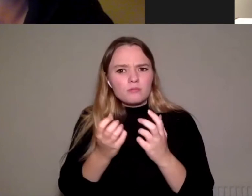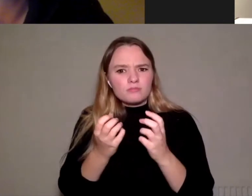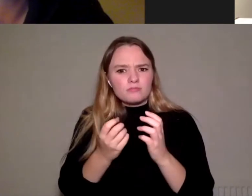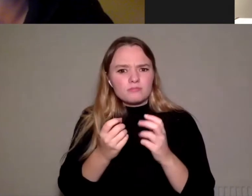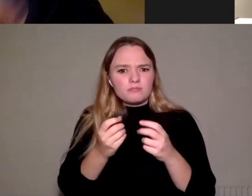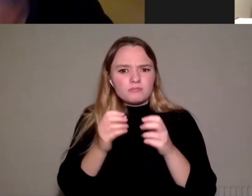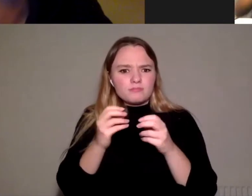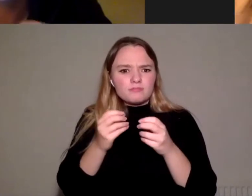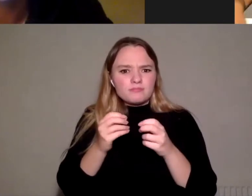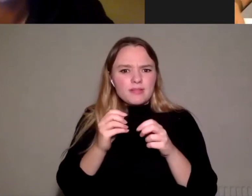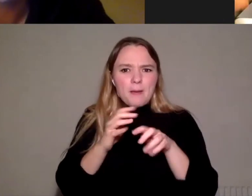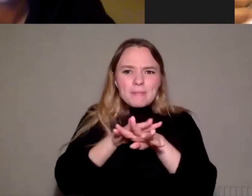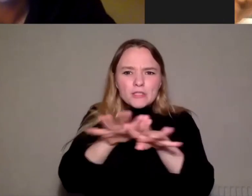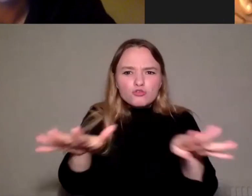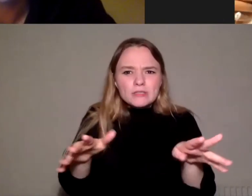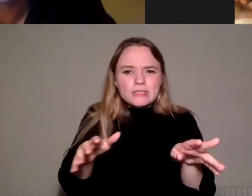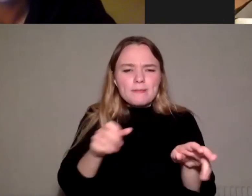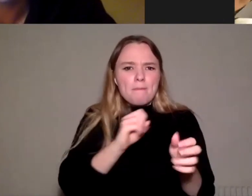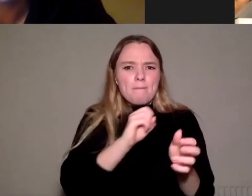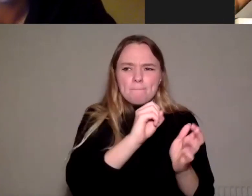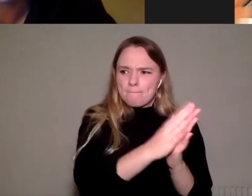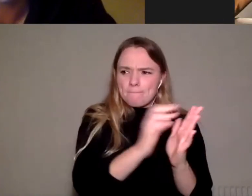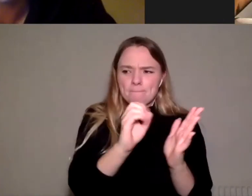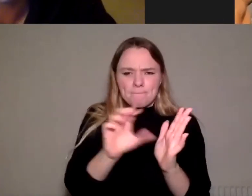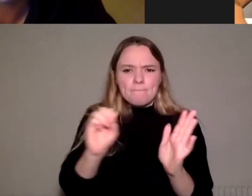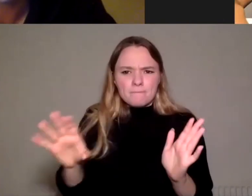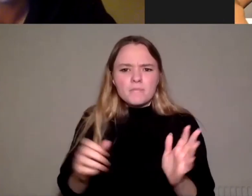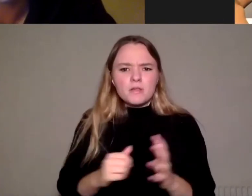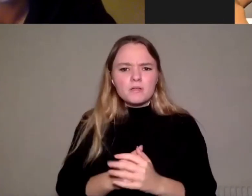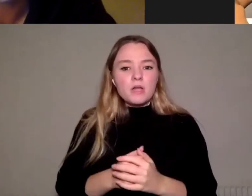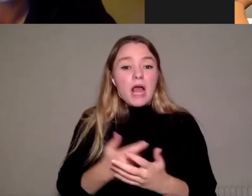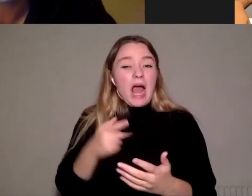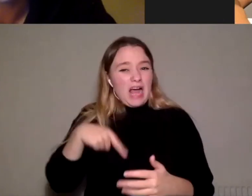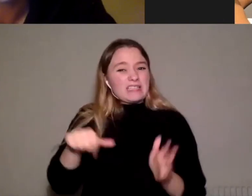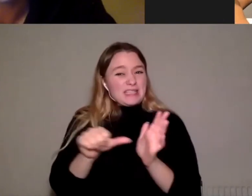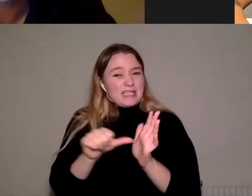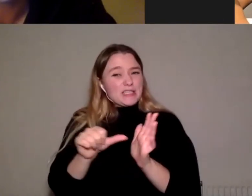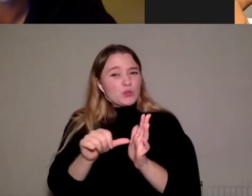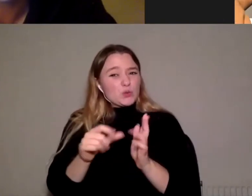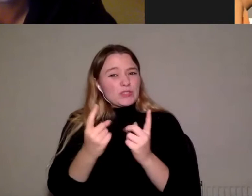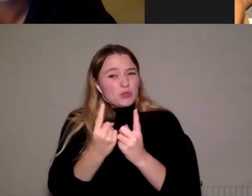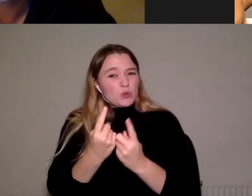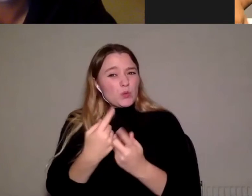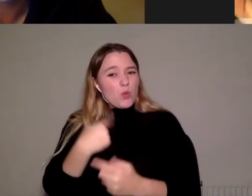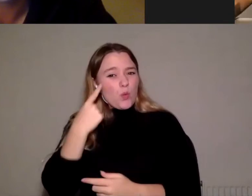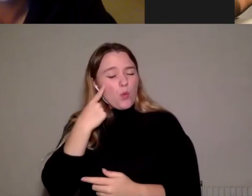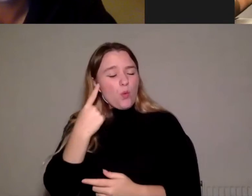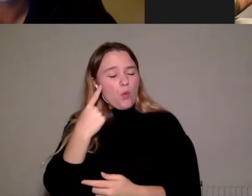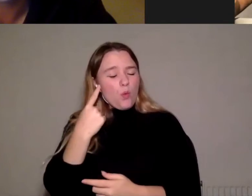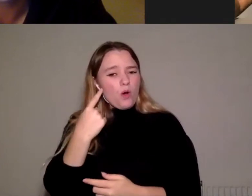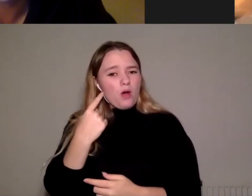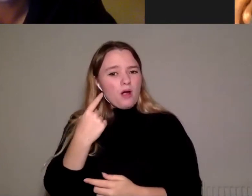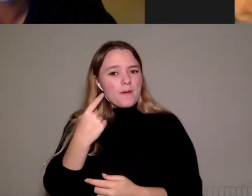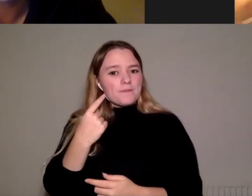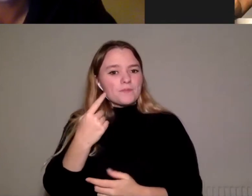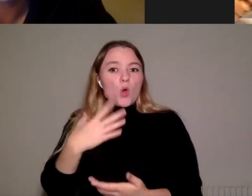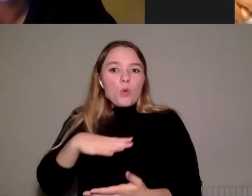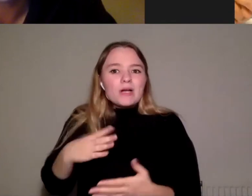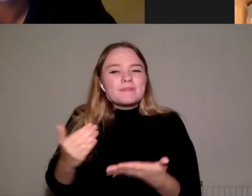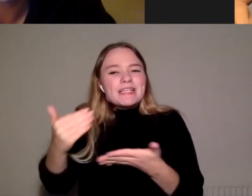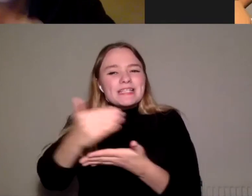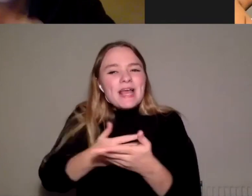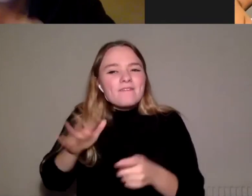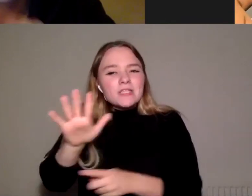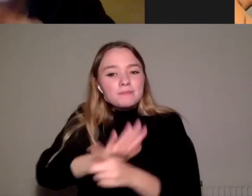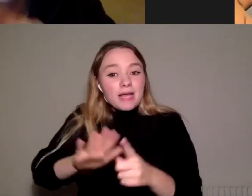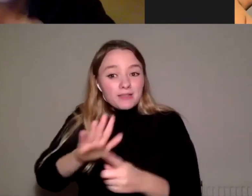was an issue that I encountered at the start. Not really an issue, but kind of, because initially we wanted to create a safe space just like this